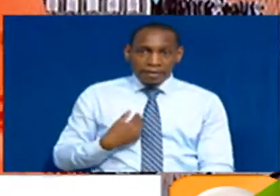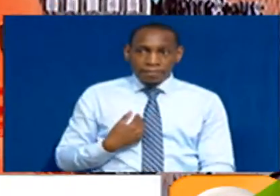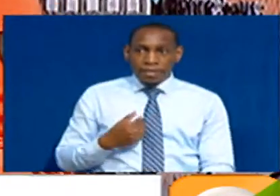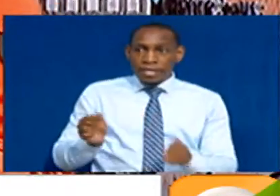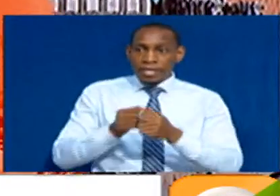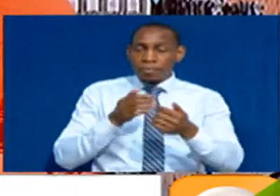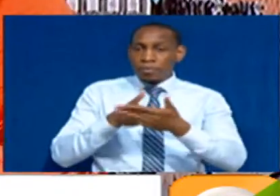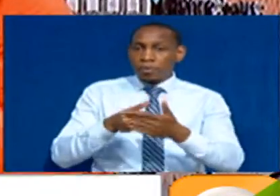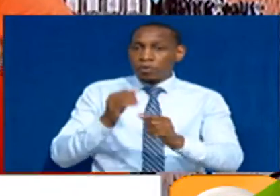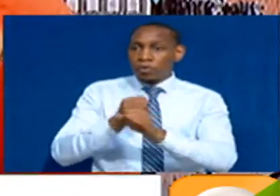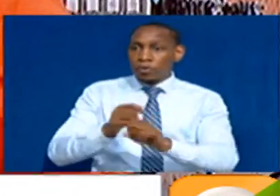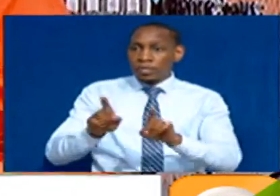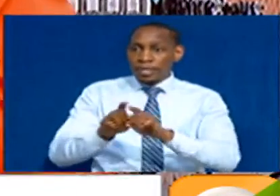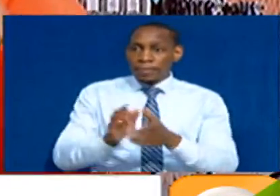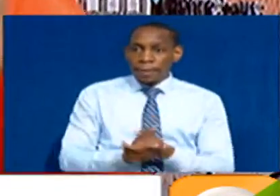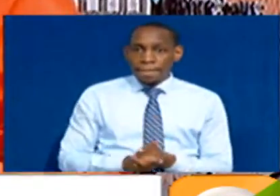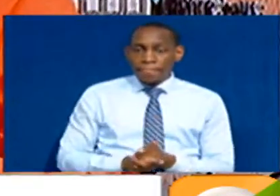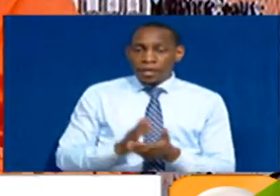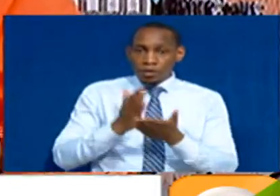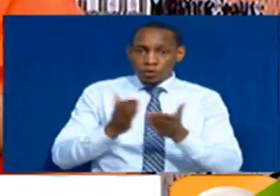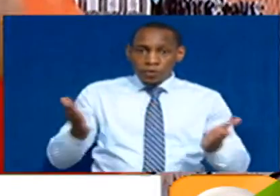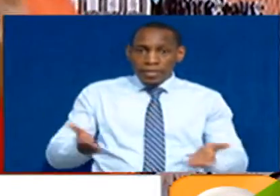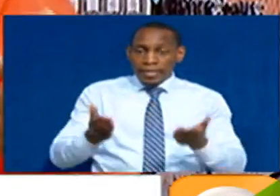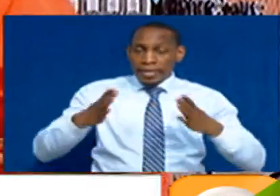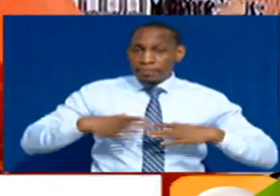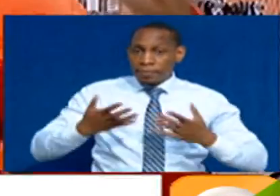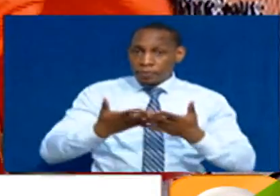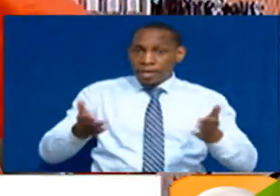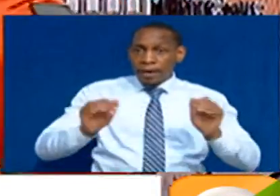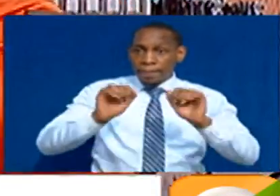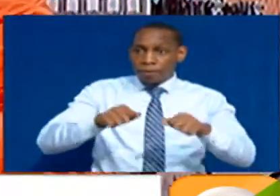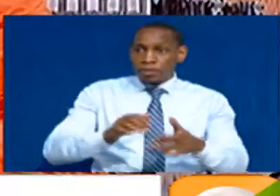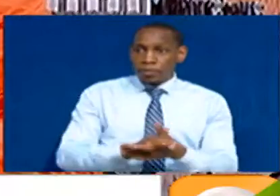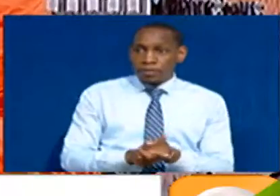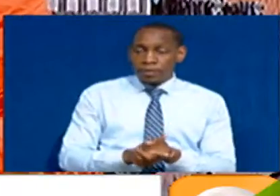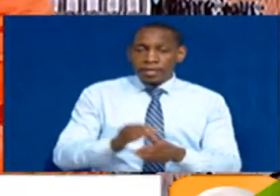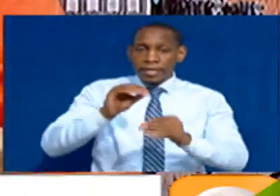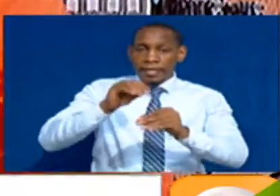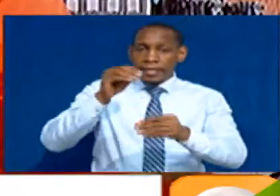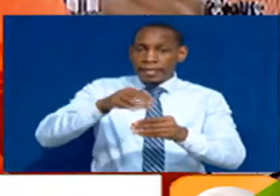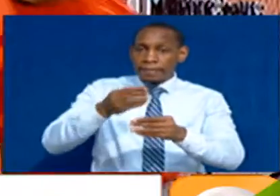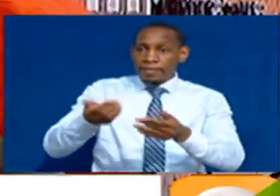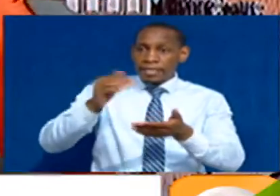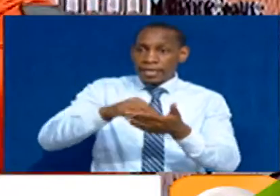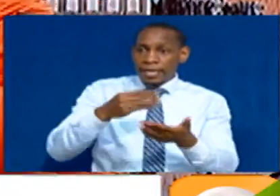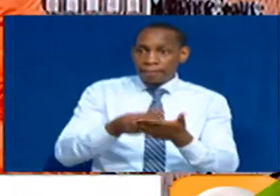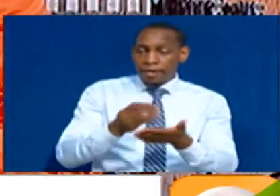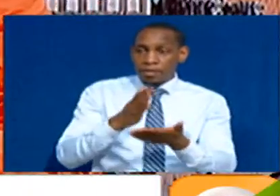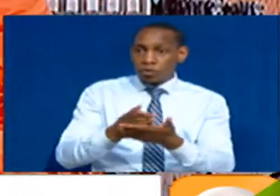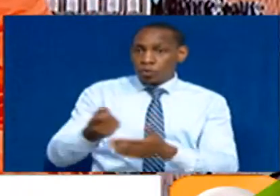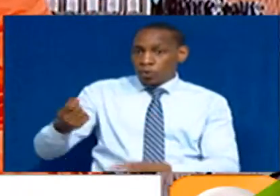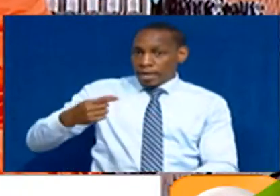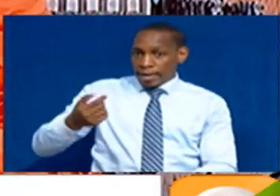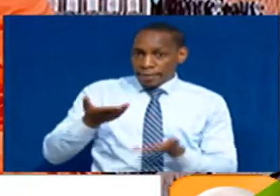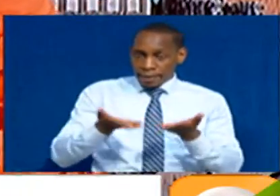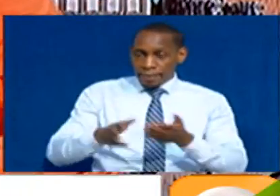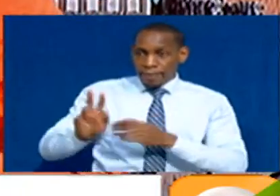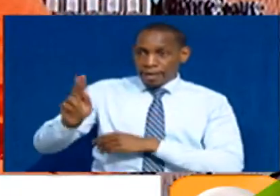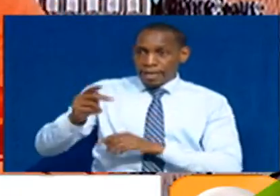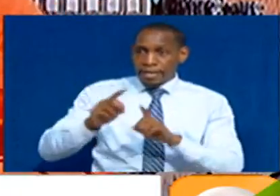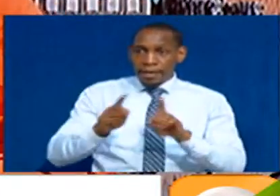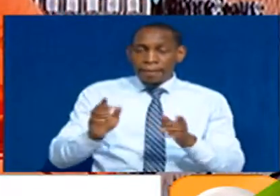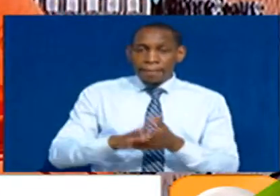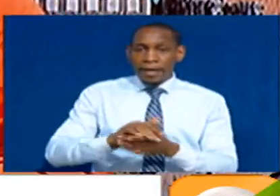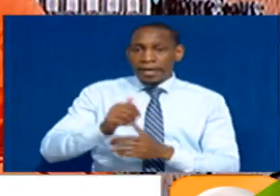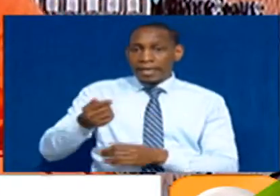Nothing stopped me from doing that. I would encourage people to be able to reinvest money that they earn here in Kenya,